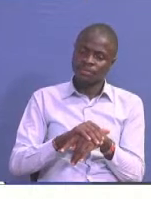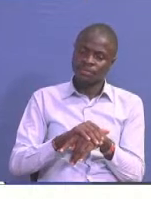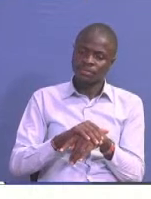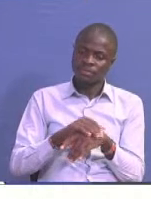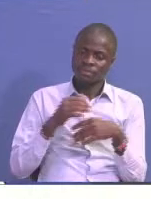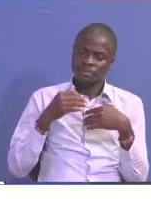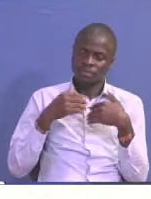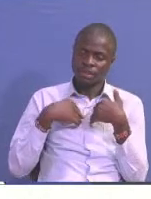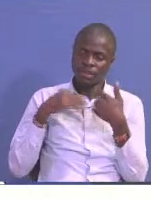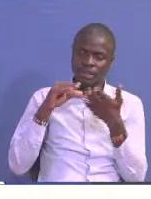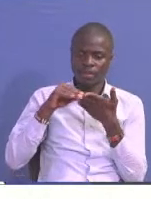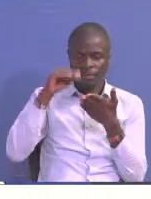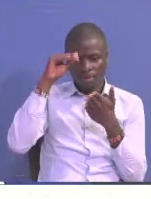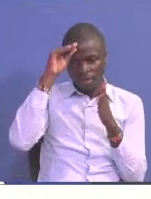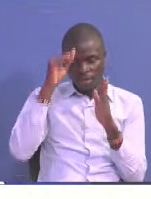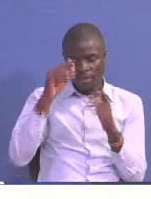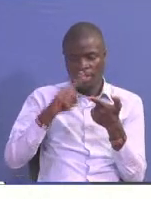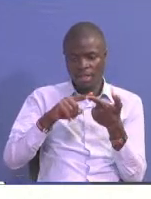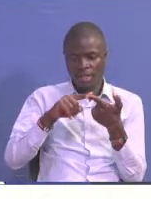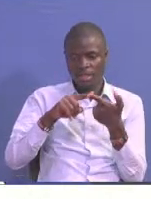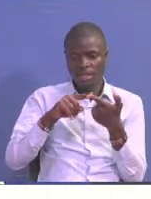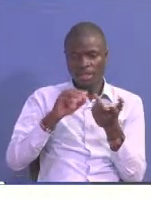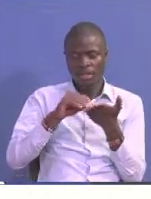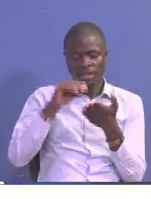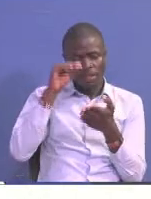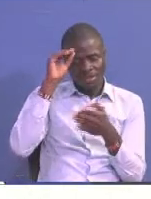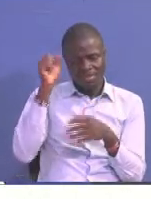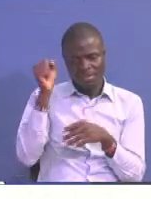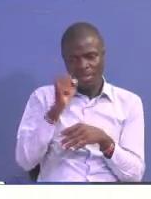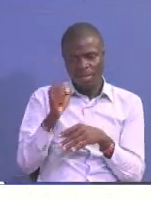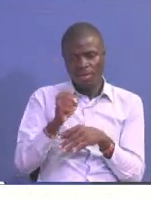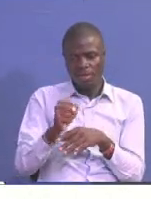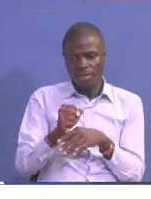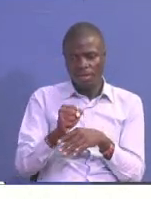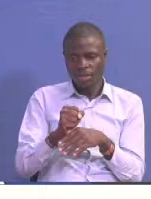putting the students to learn from the old,